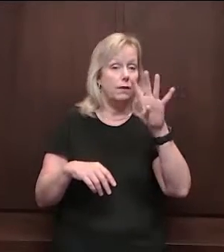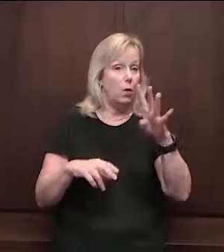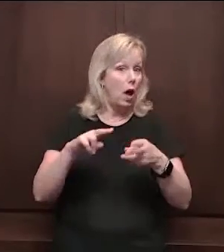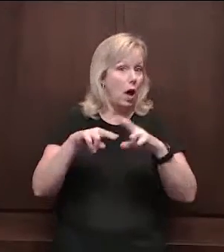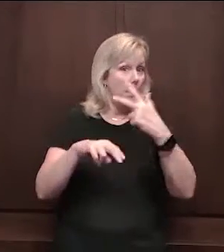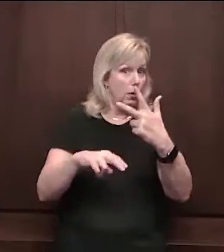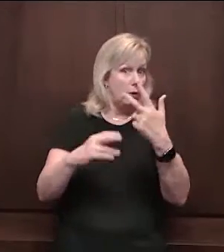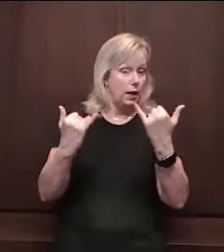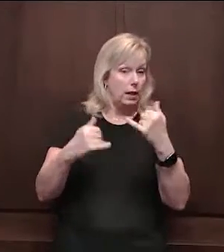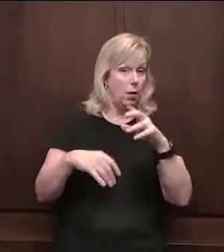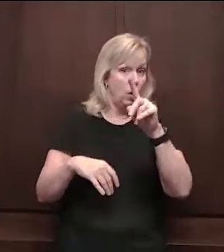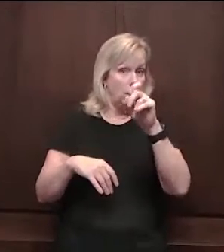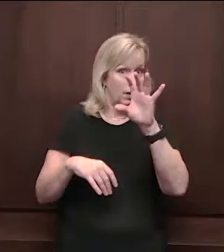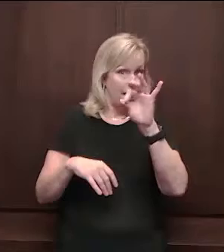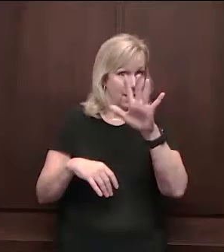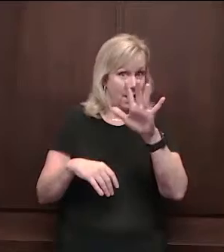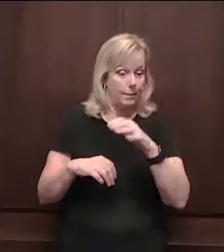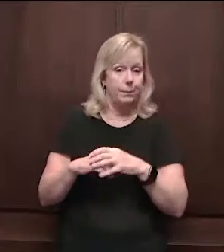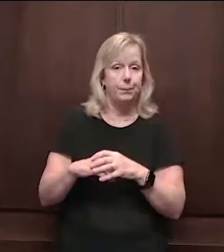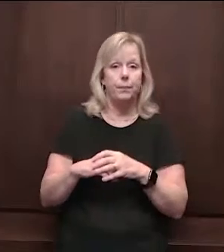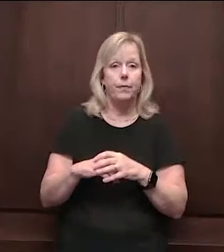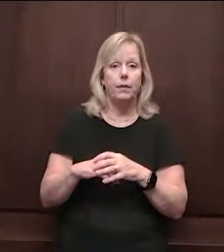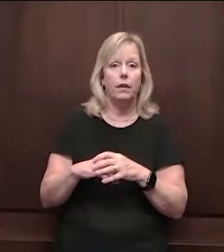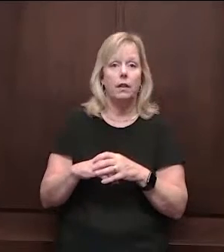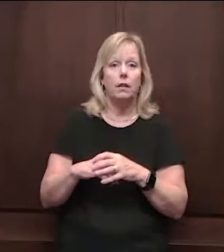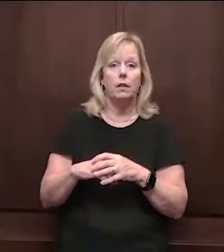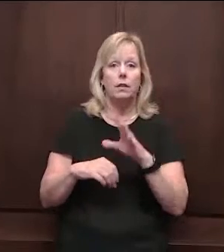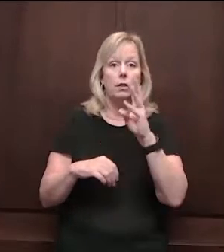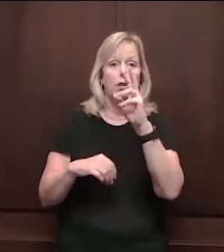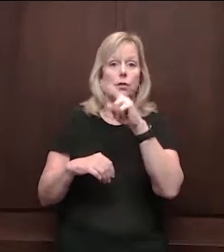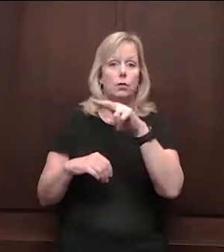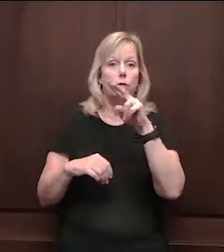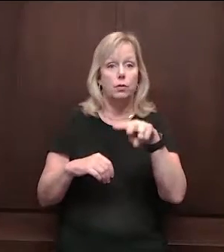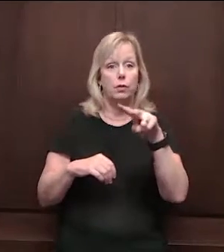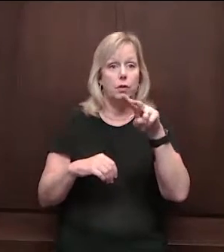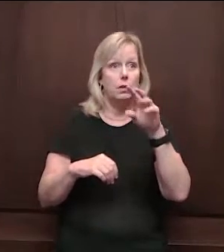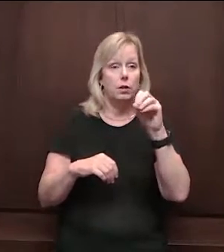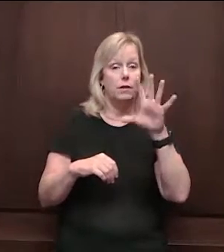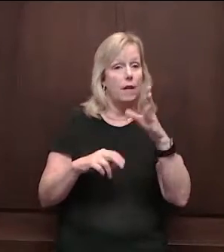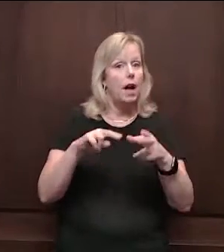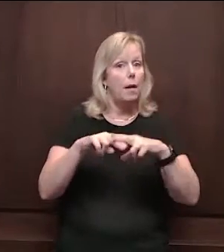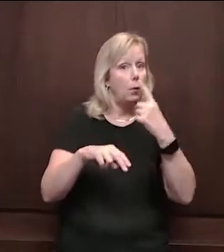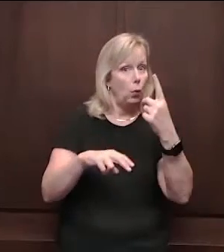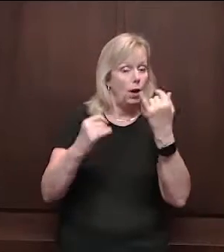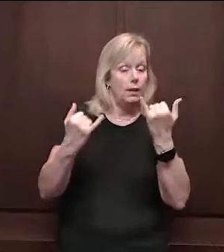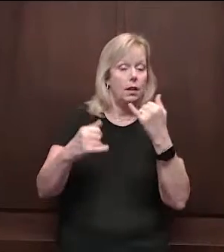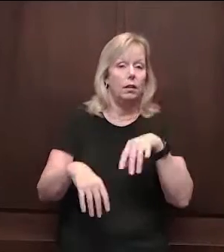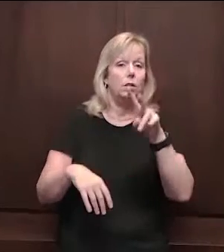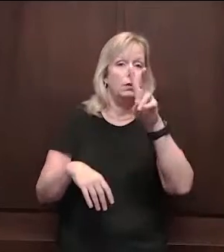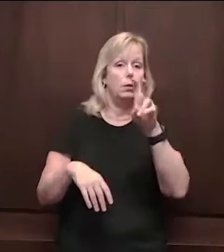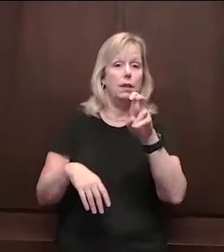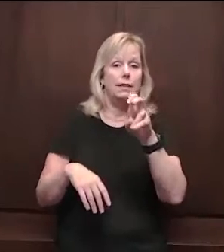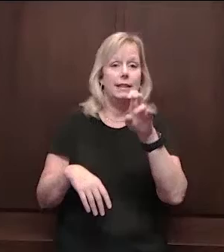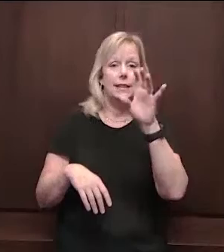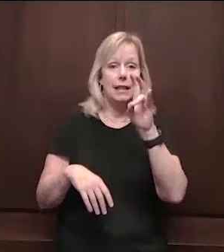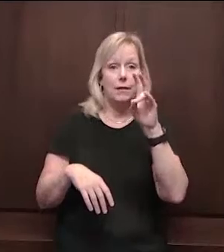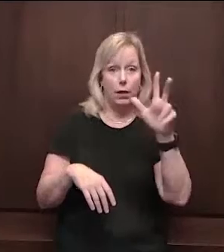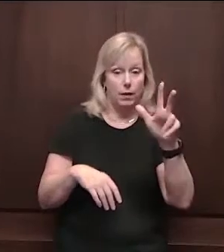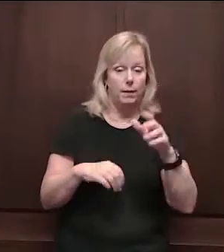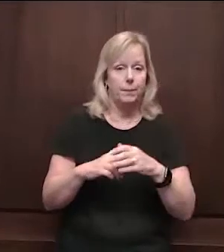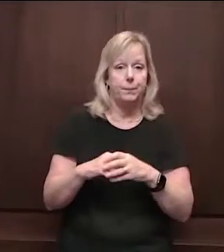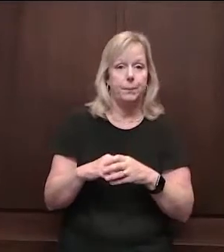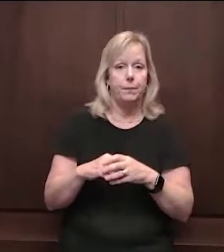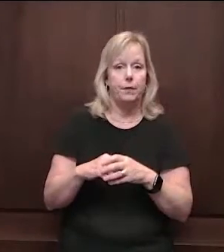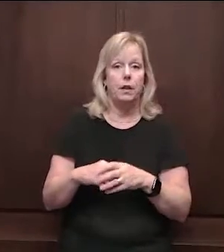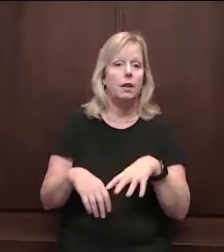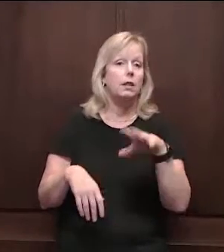to 195. We're up 1 in 62205 to 273.